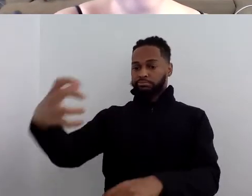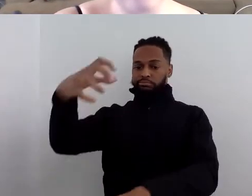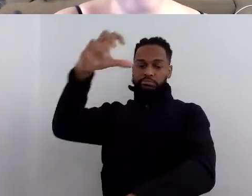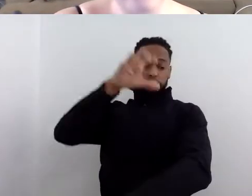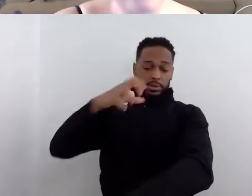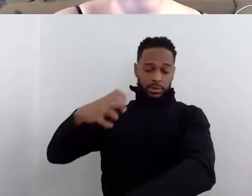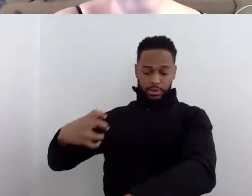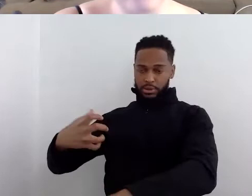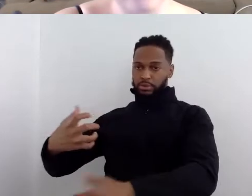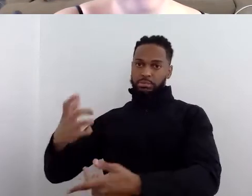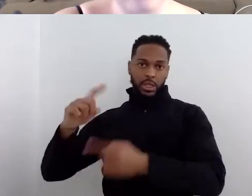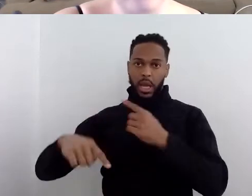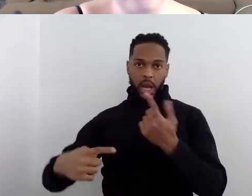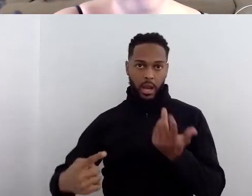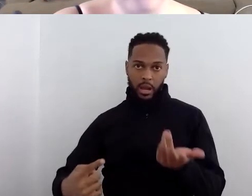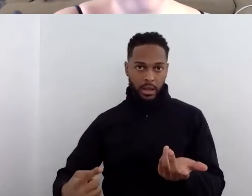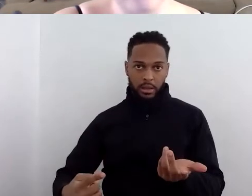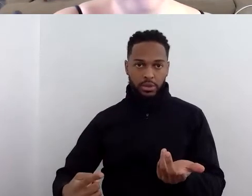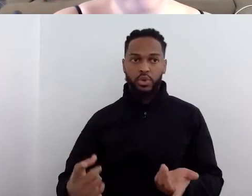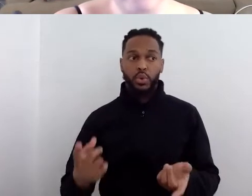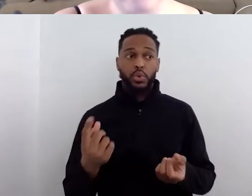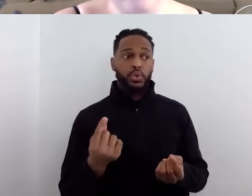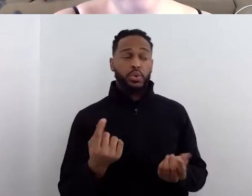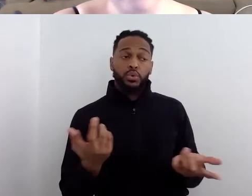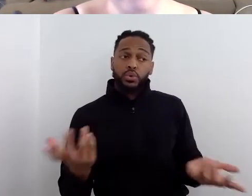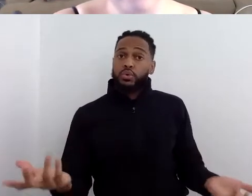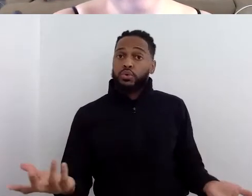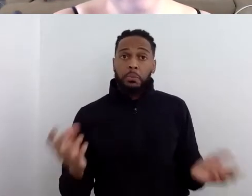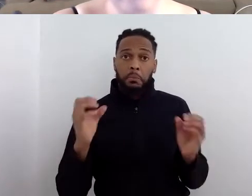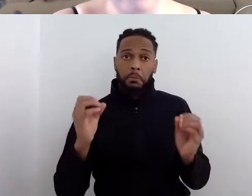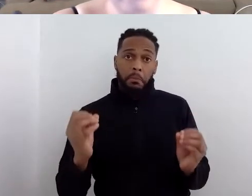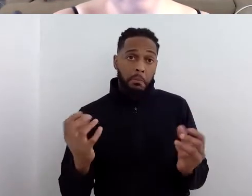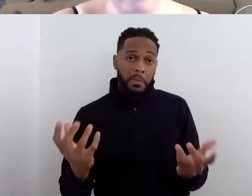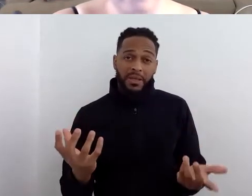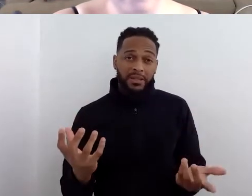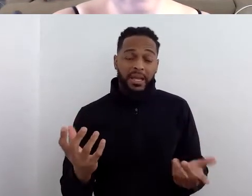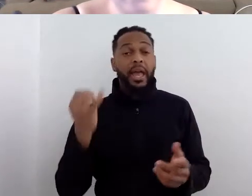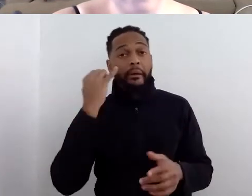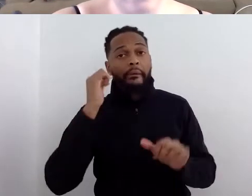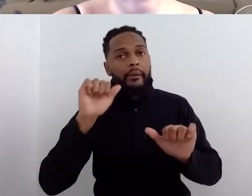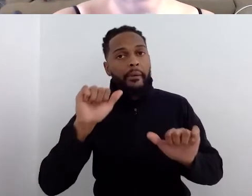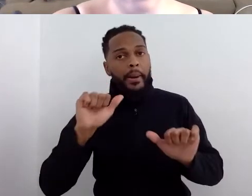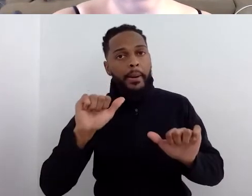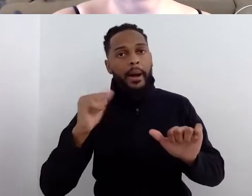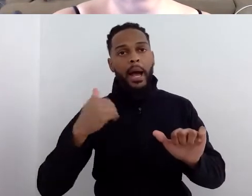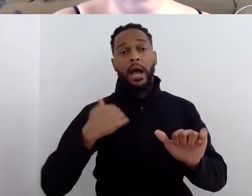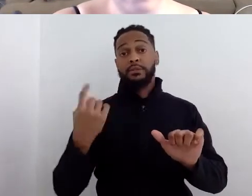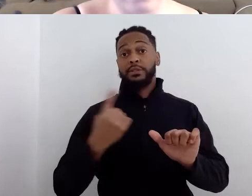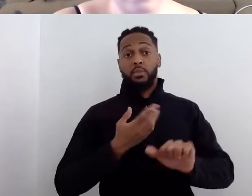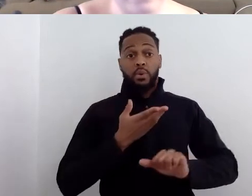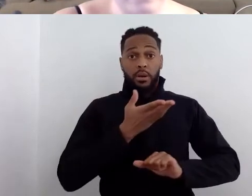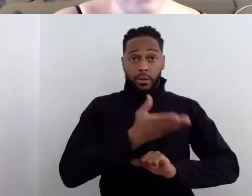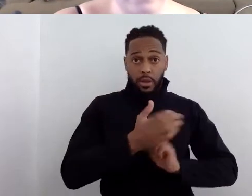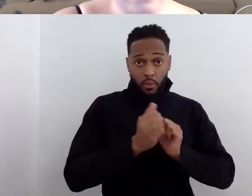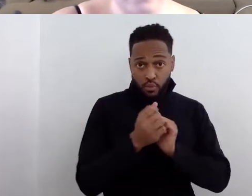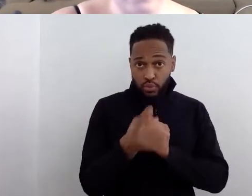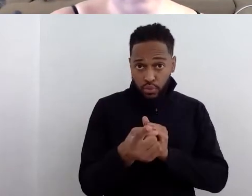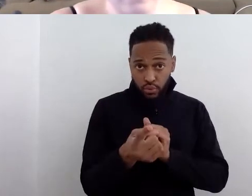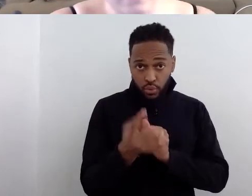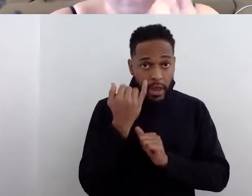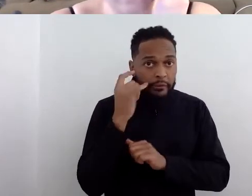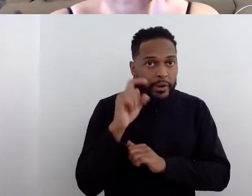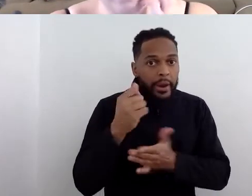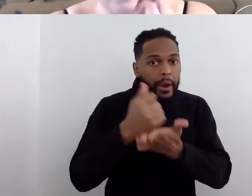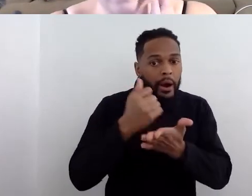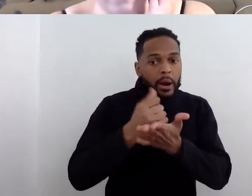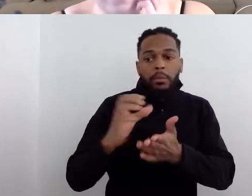can be done. So if you have the ability, I would say two things. One, have someone there with you if you need help either